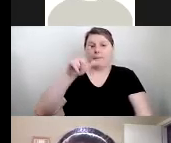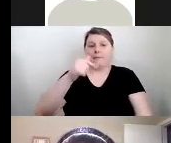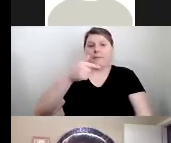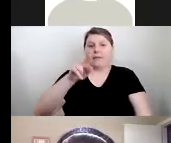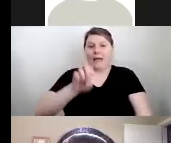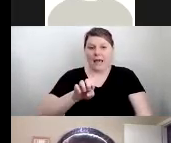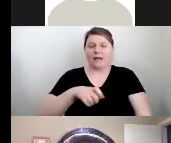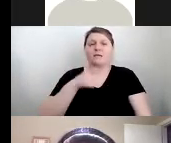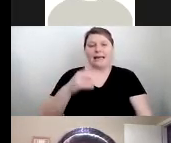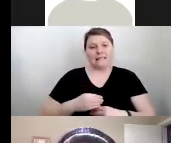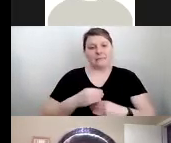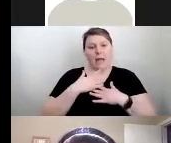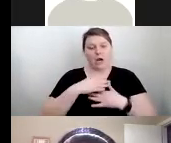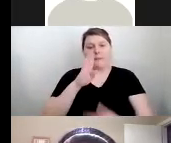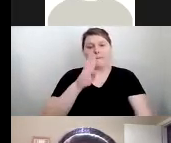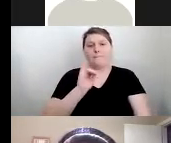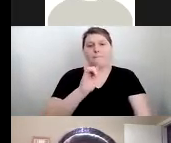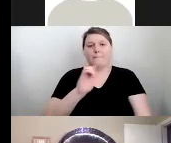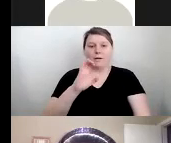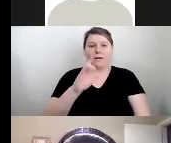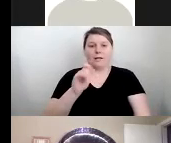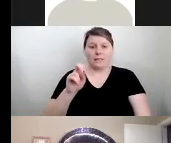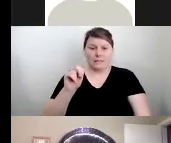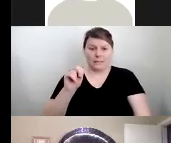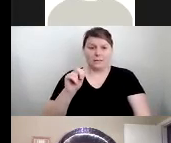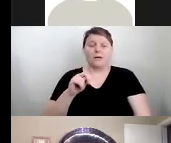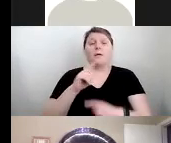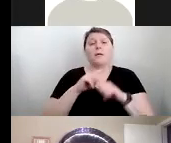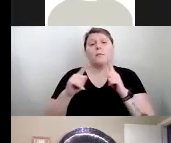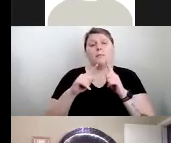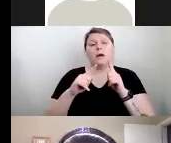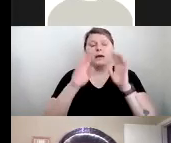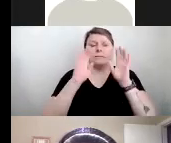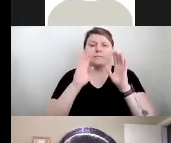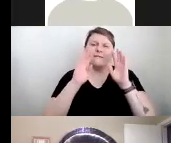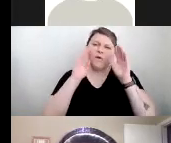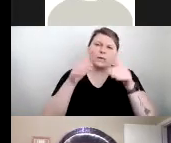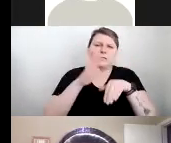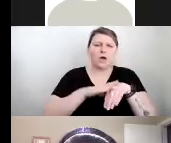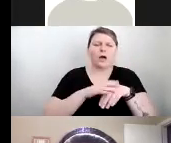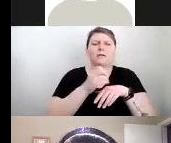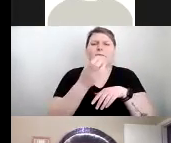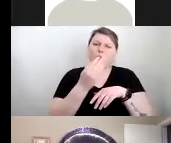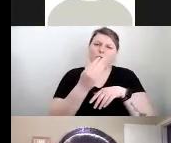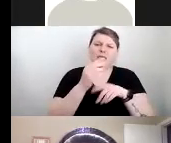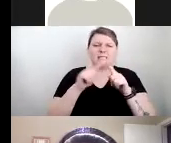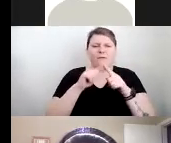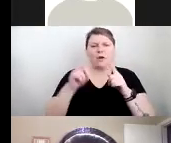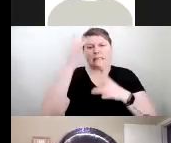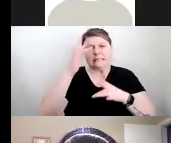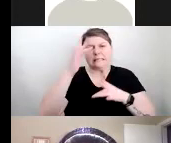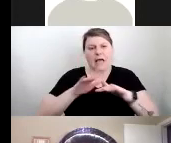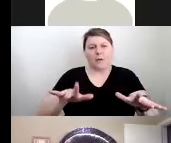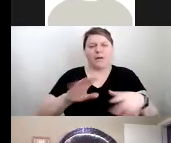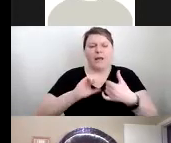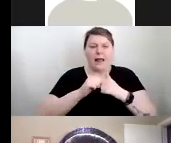old book, but it actually looks at about 14 or so outbreaks and how the response developed around